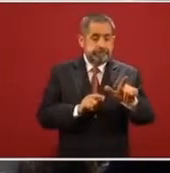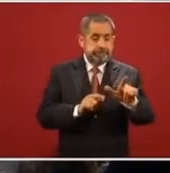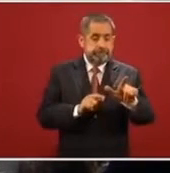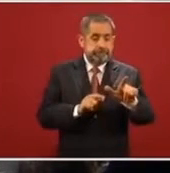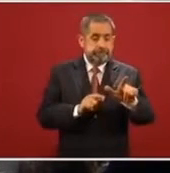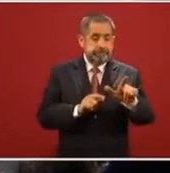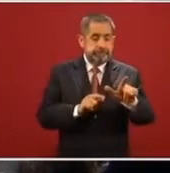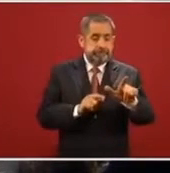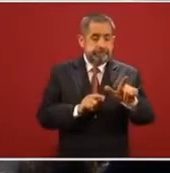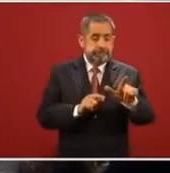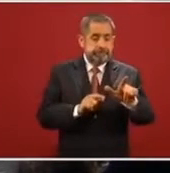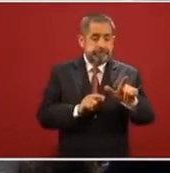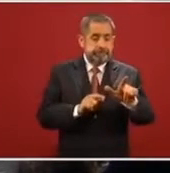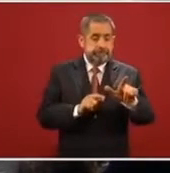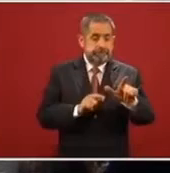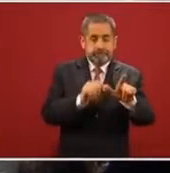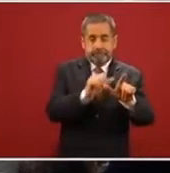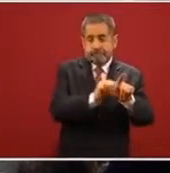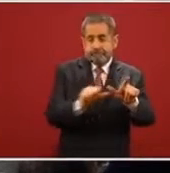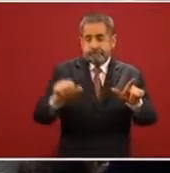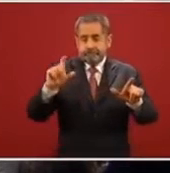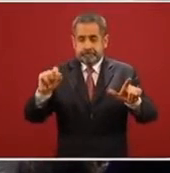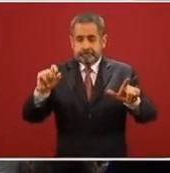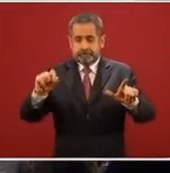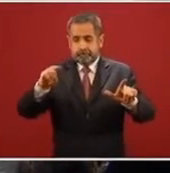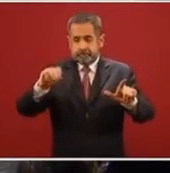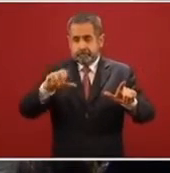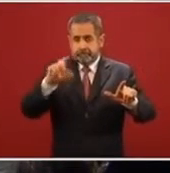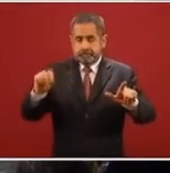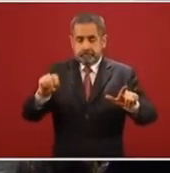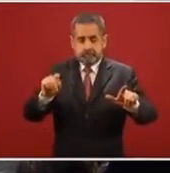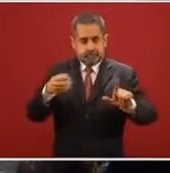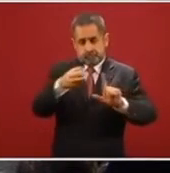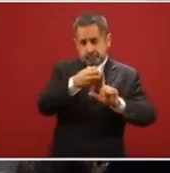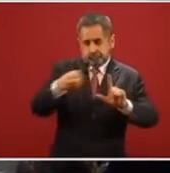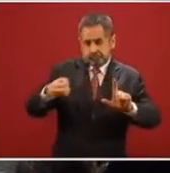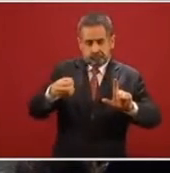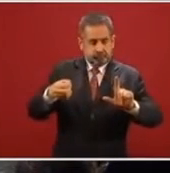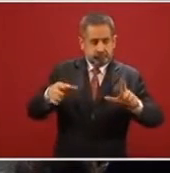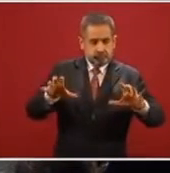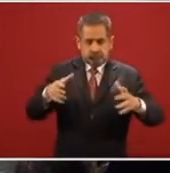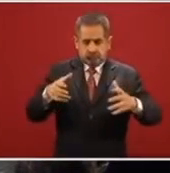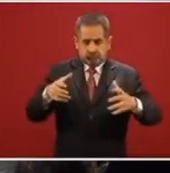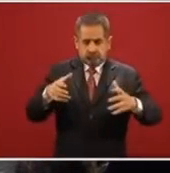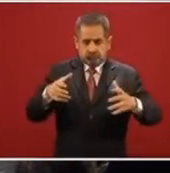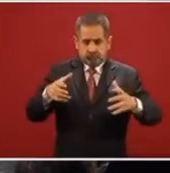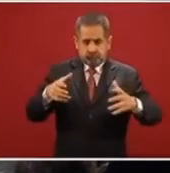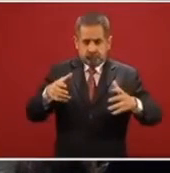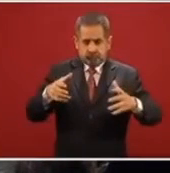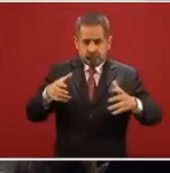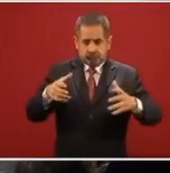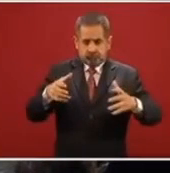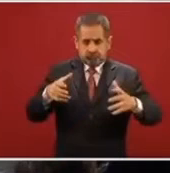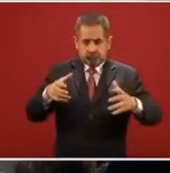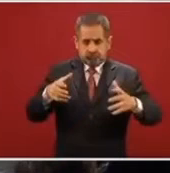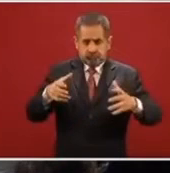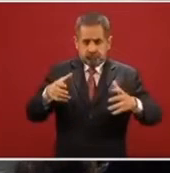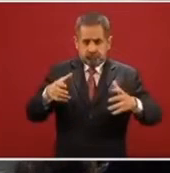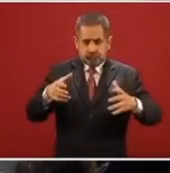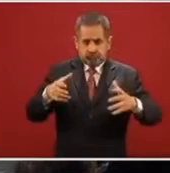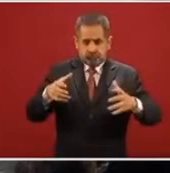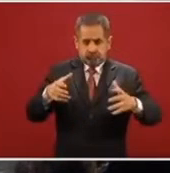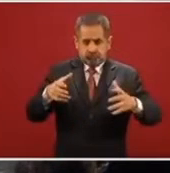16th and 20th of March, se pudieran articular los mecanismos concretos we could